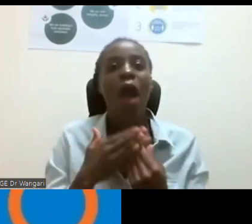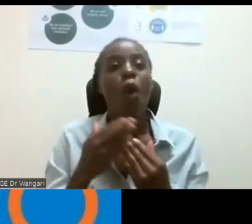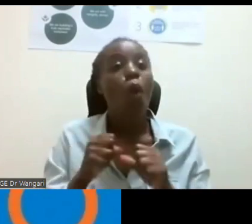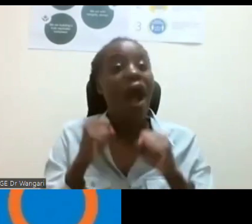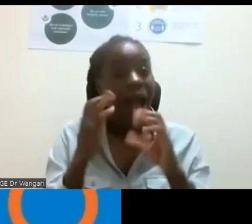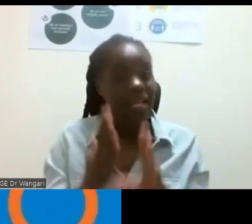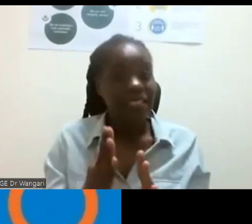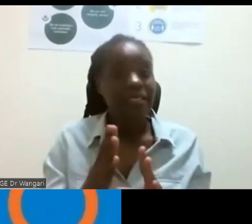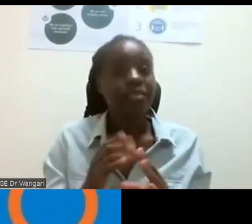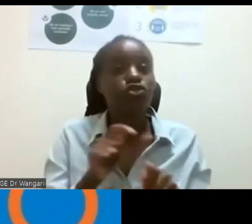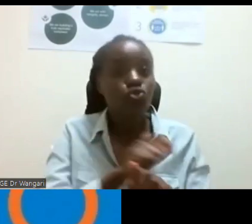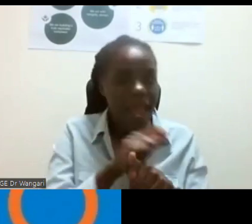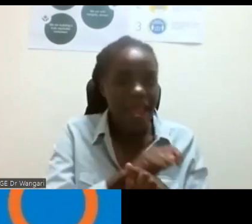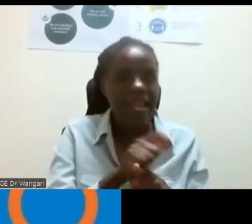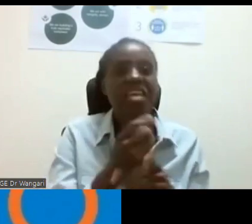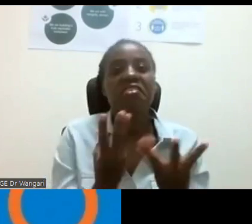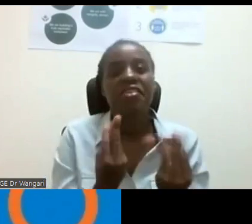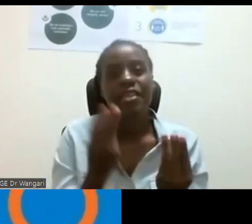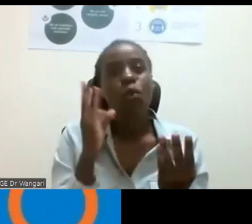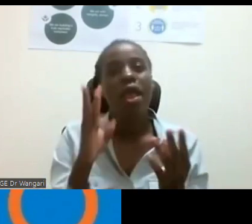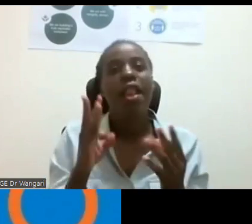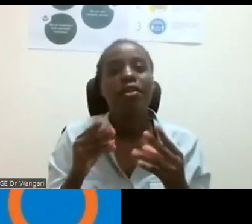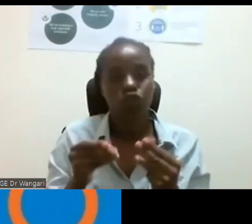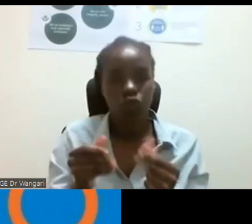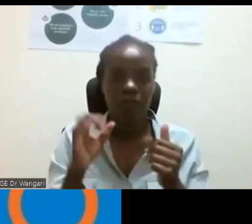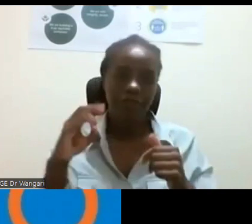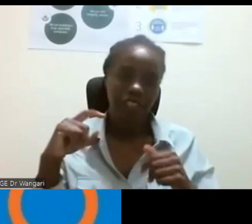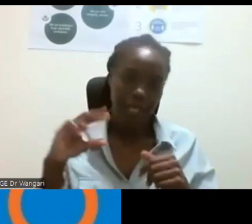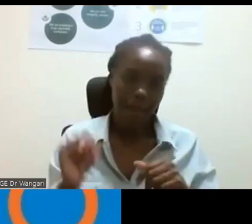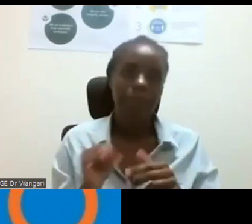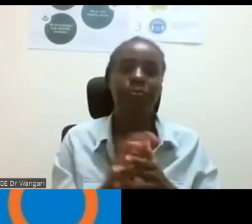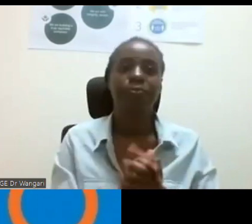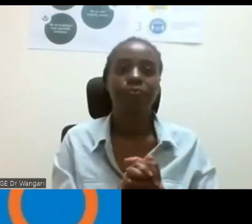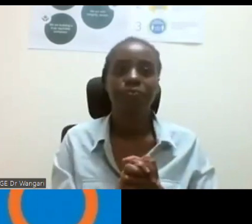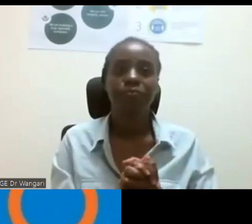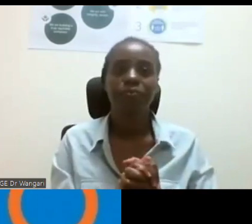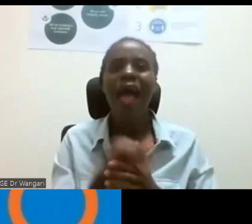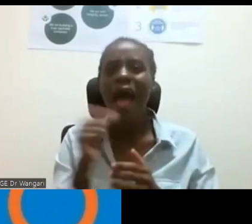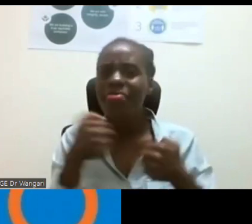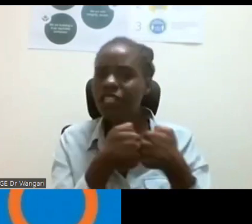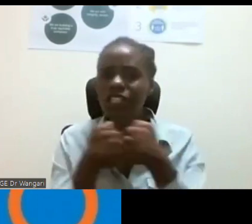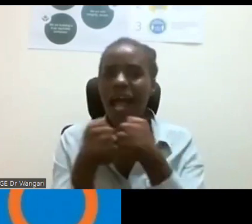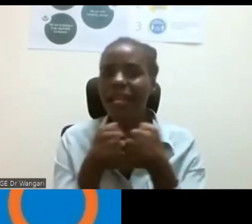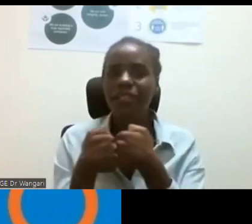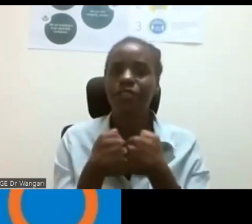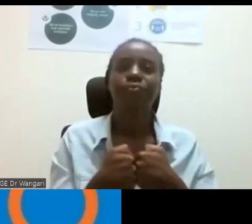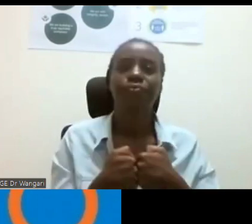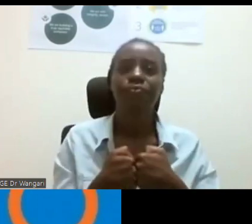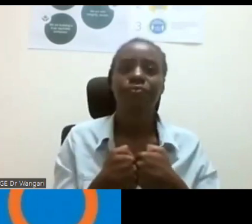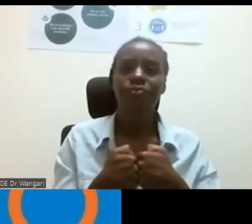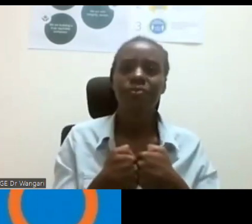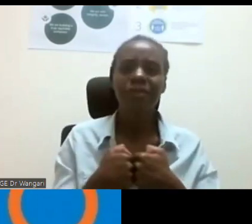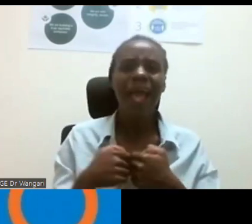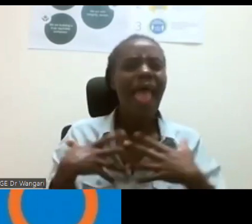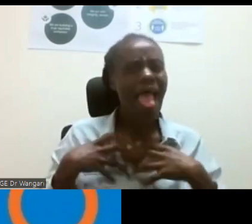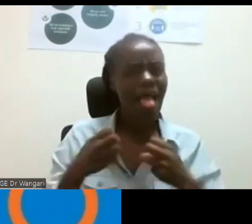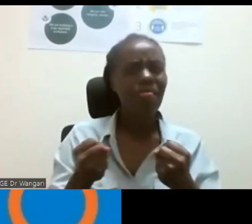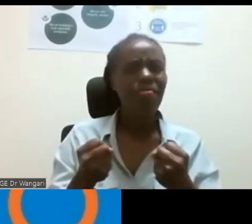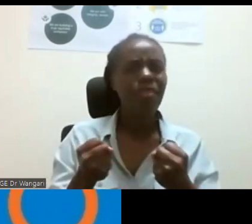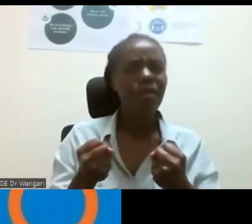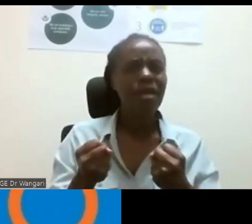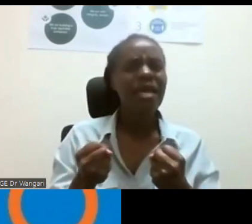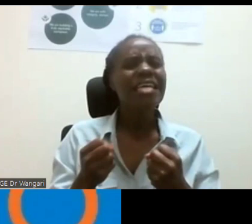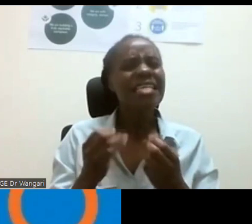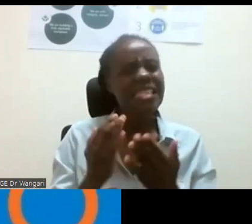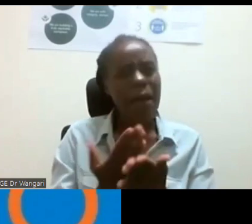trained in this way. We have another challenge has been we have not seen the health sector as one of the key actors in the space. And